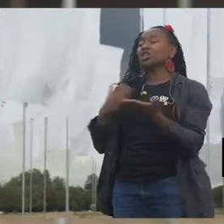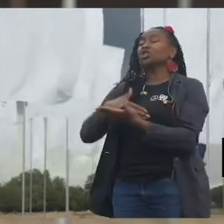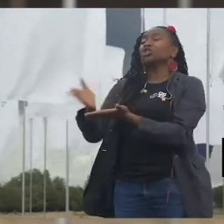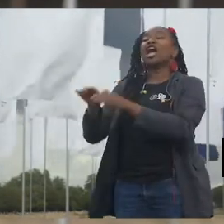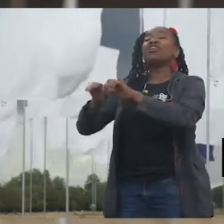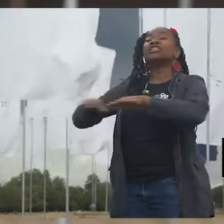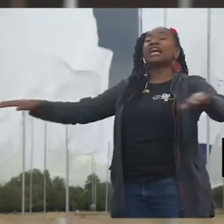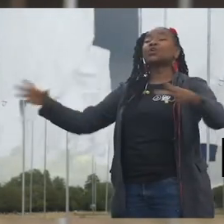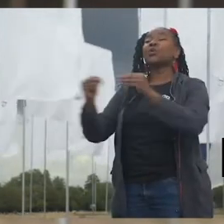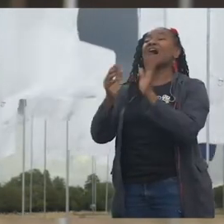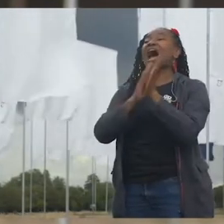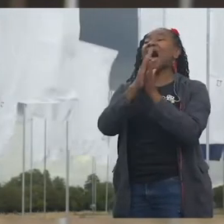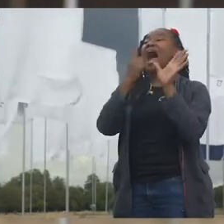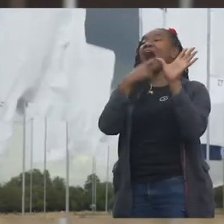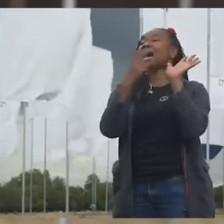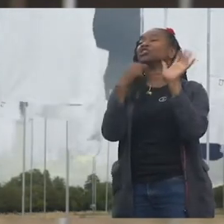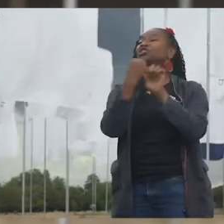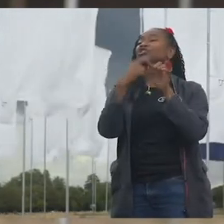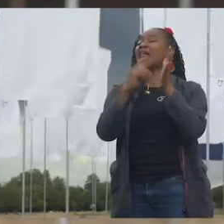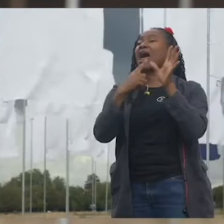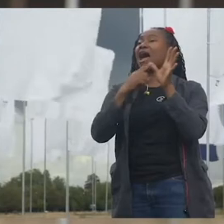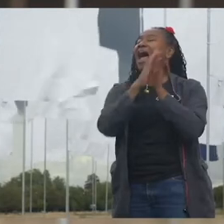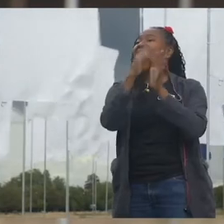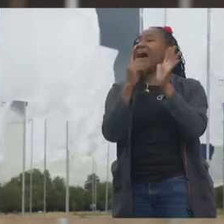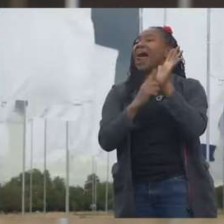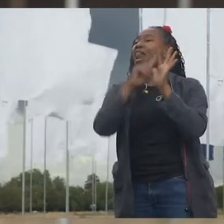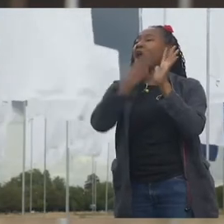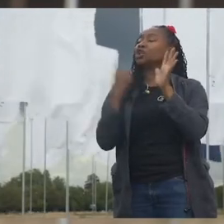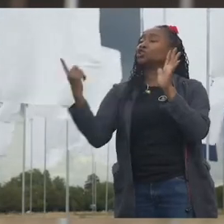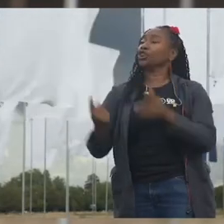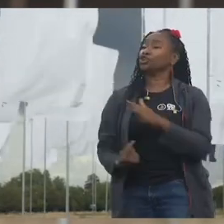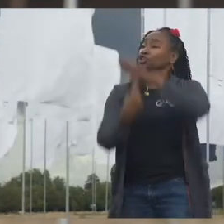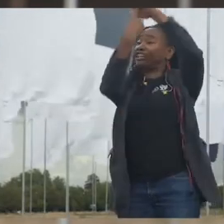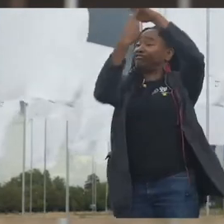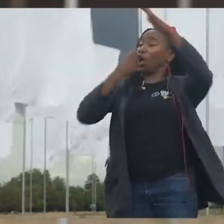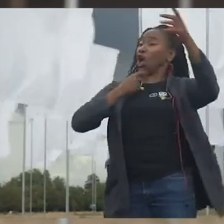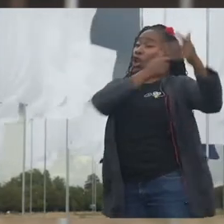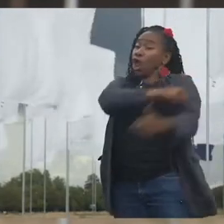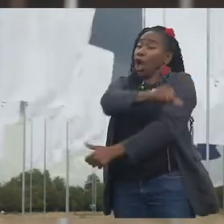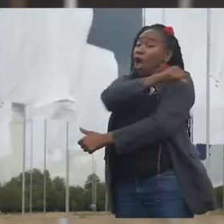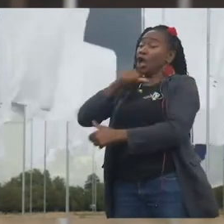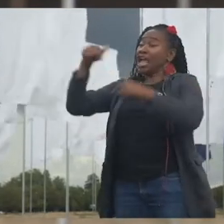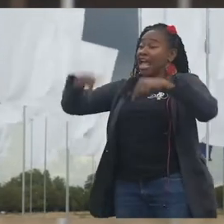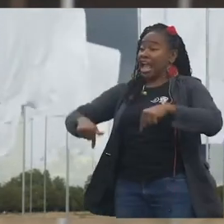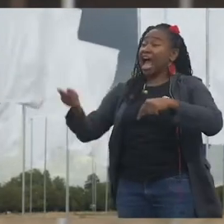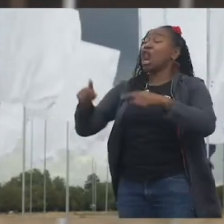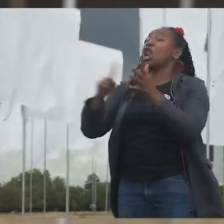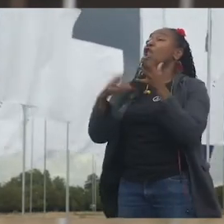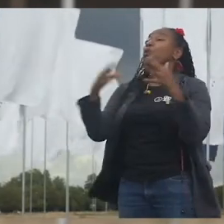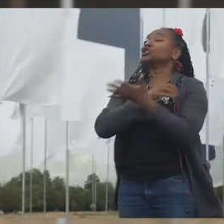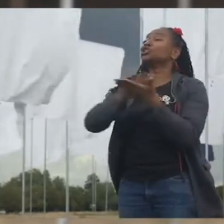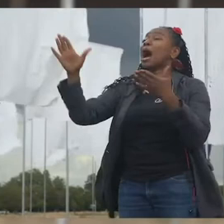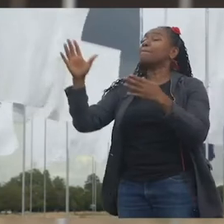Angela Heller, who's the chief nurse here at the Lewisham and Greenwich NHS Trust. Angela has led the nursing team